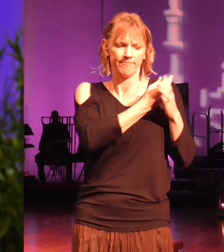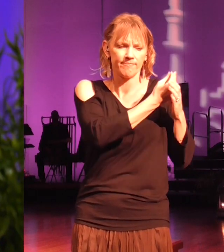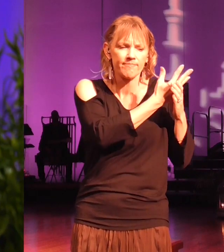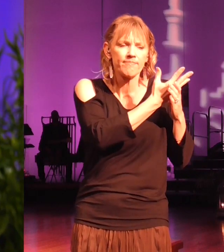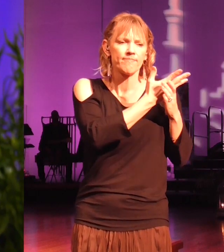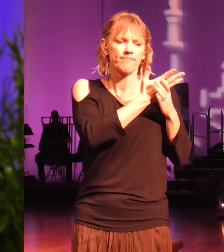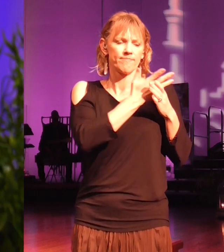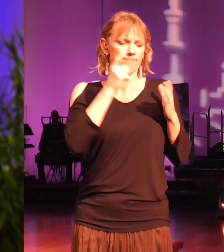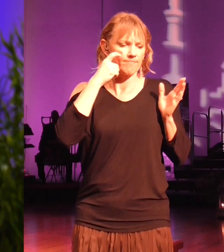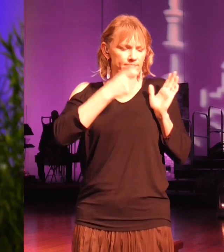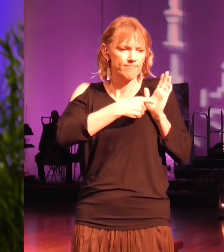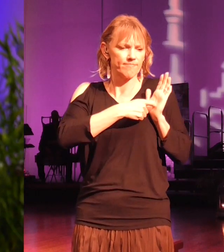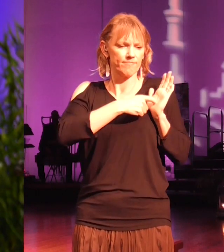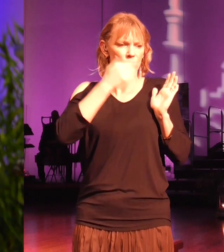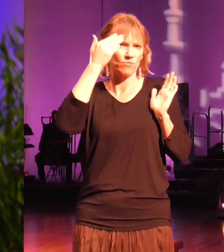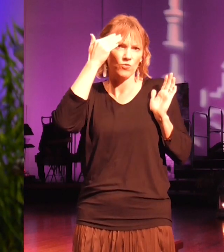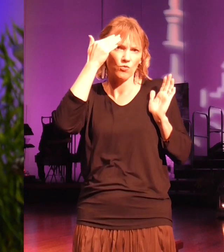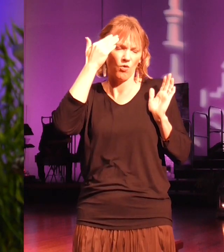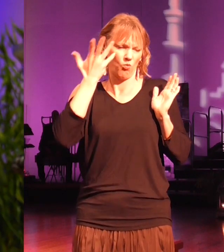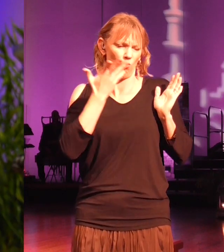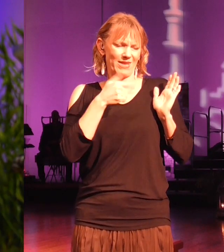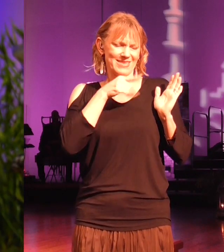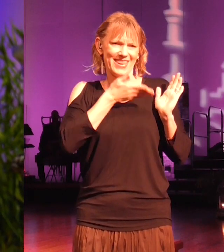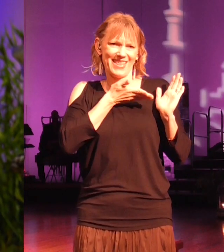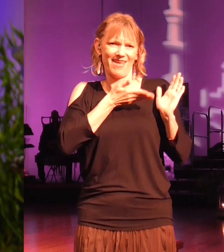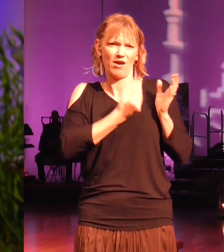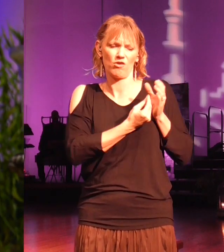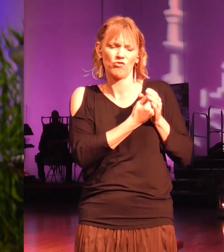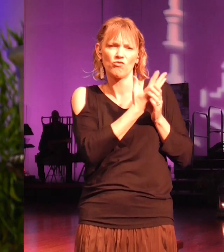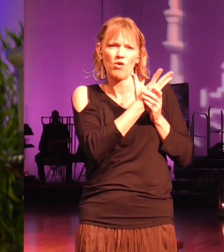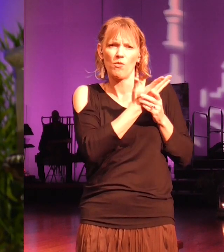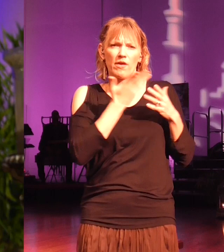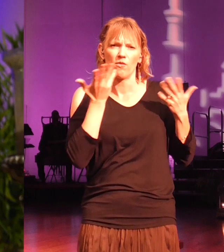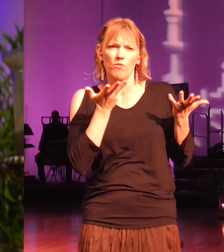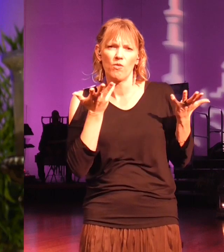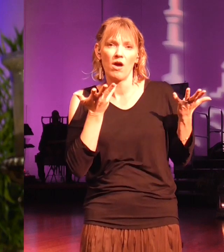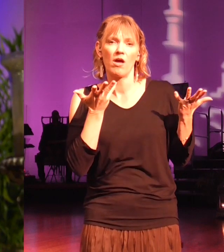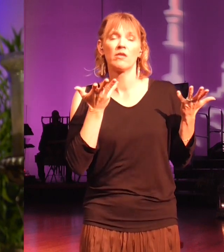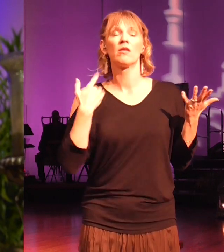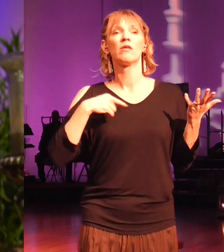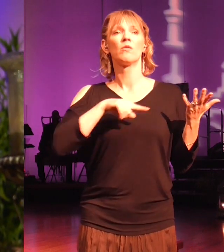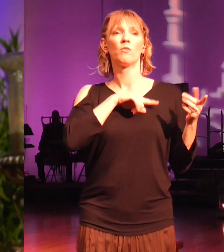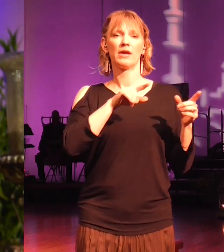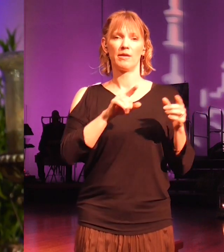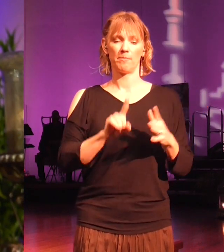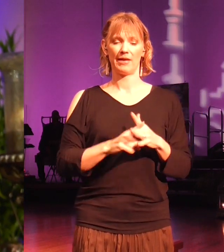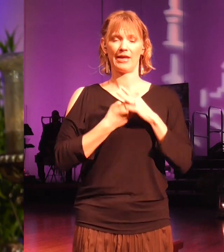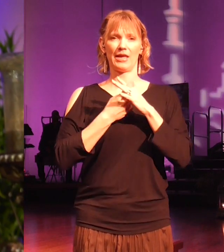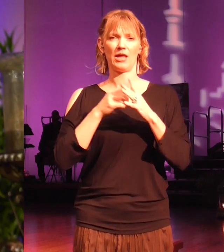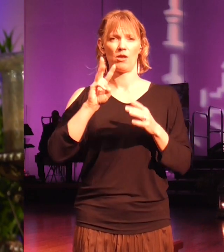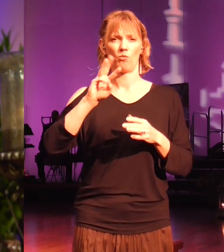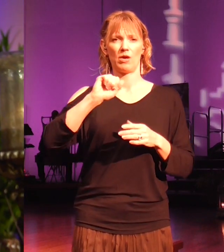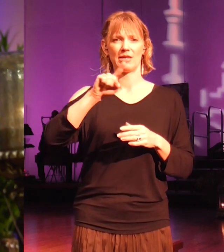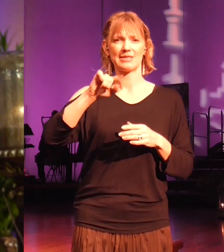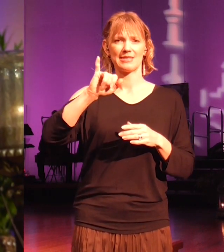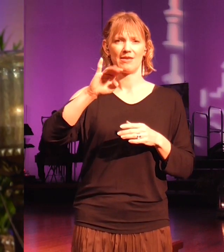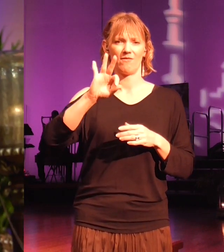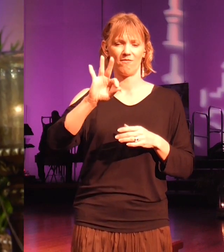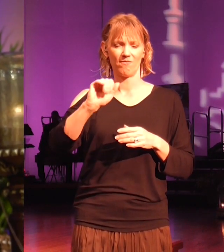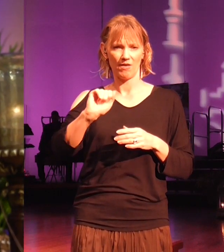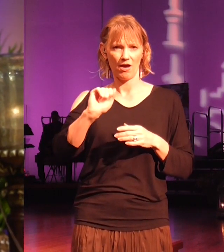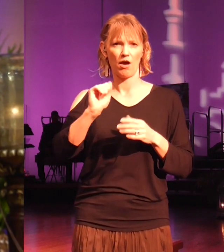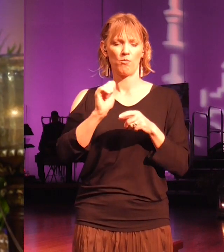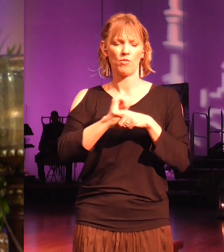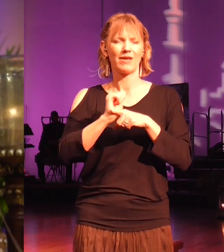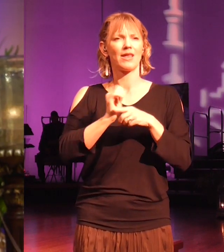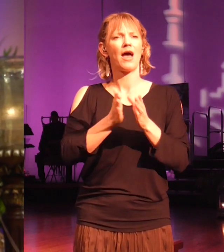to sense what is growing there. And so as we begin this wazifa practice, I'd ask you to go within